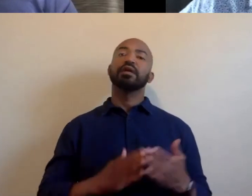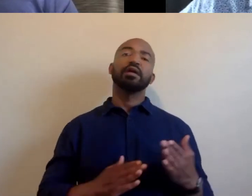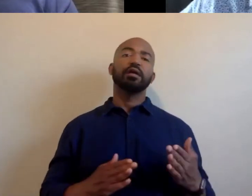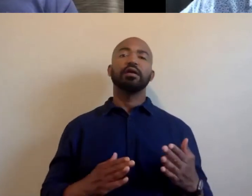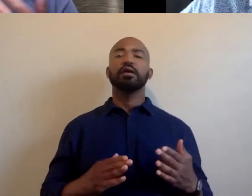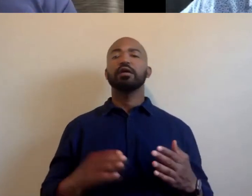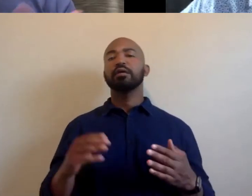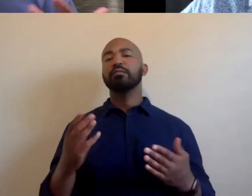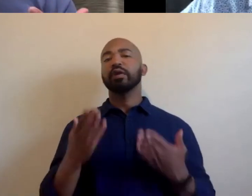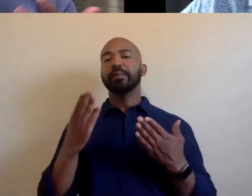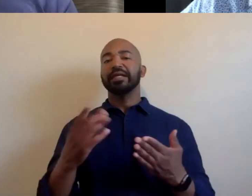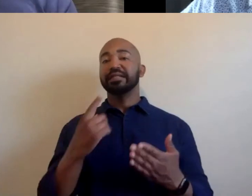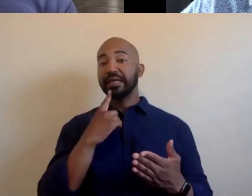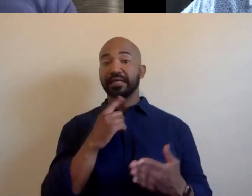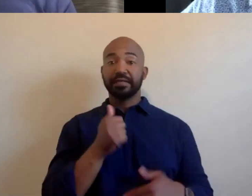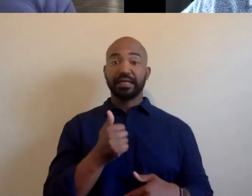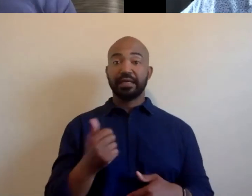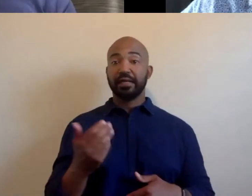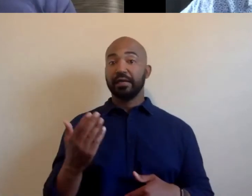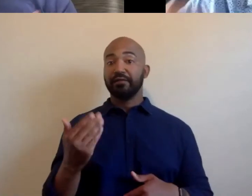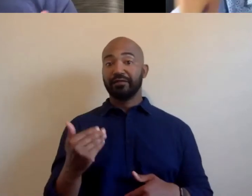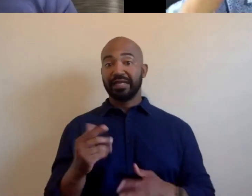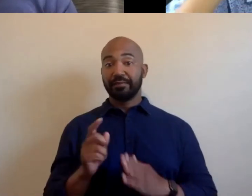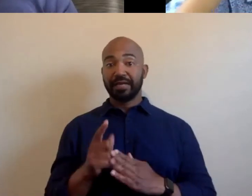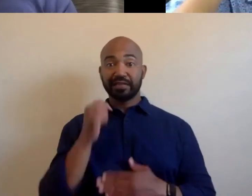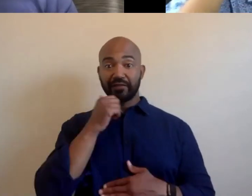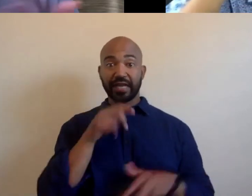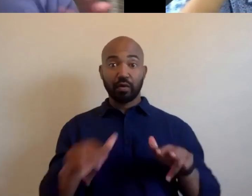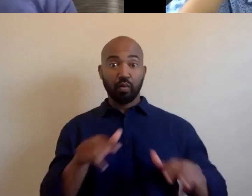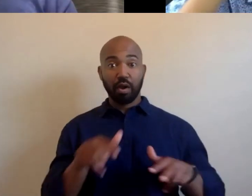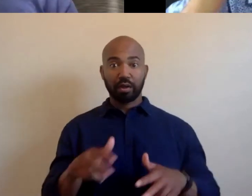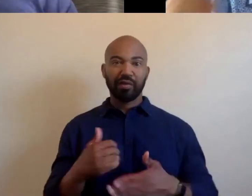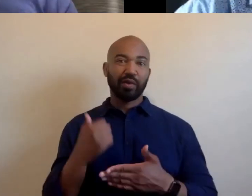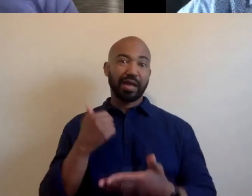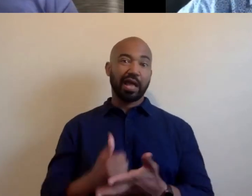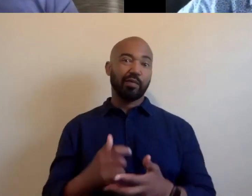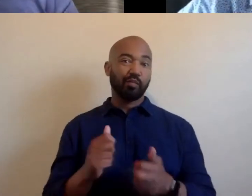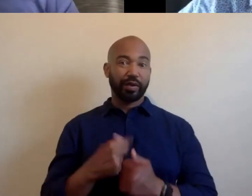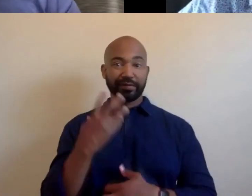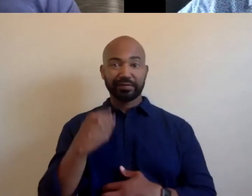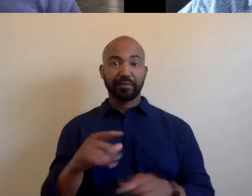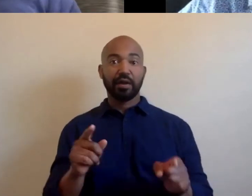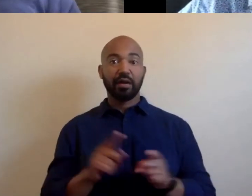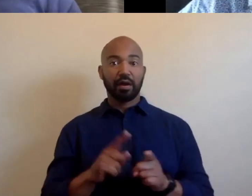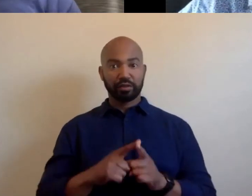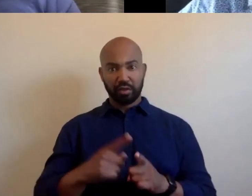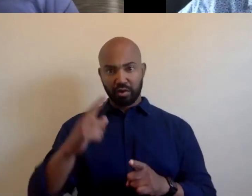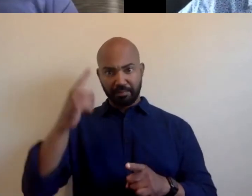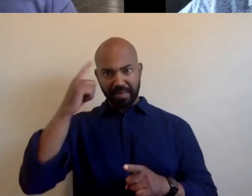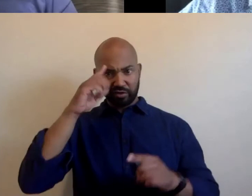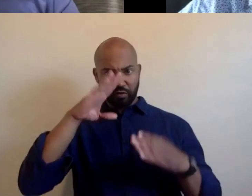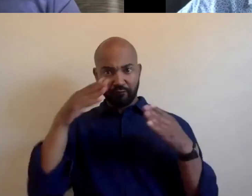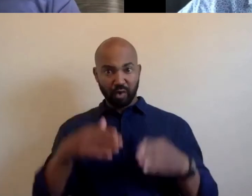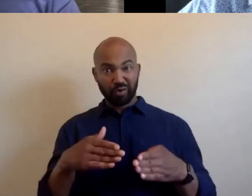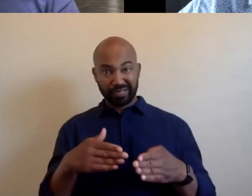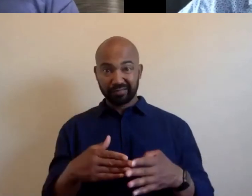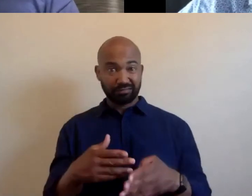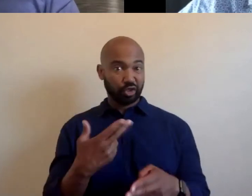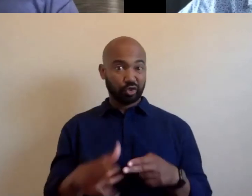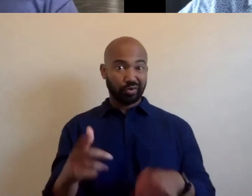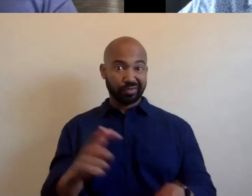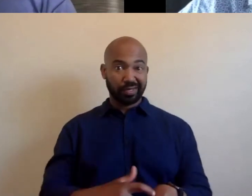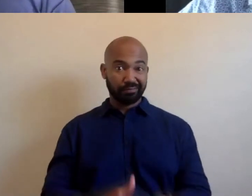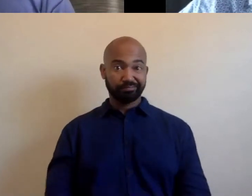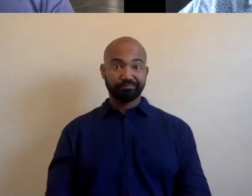day actually increases the quality of sleep that you have, as well as your mental acuity. So in as little as that amount of time. So That's really cool to